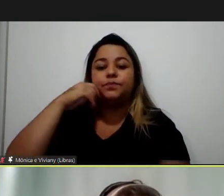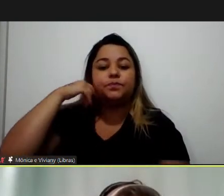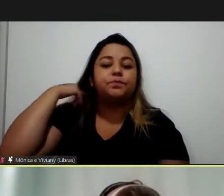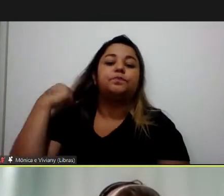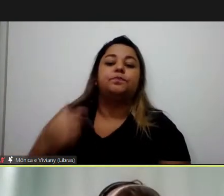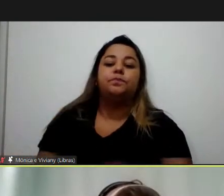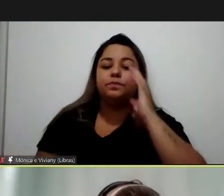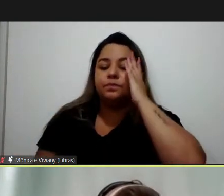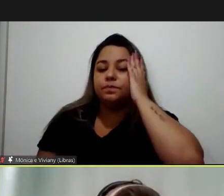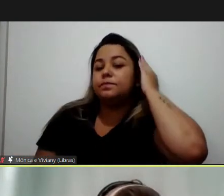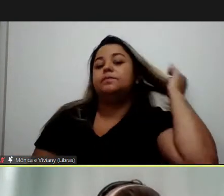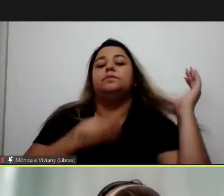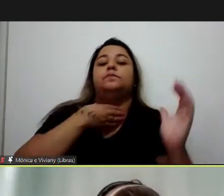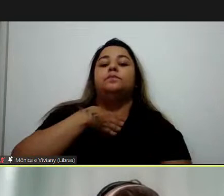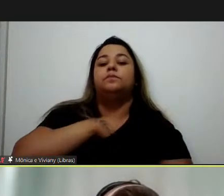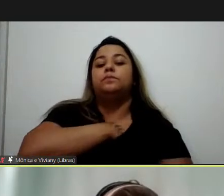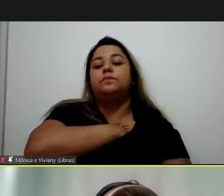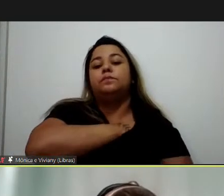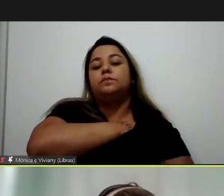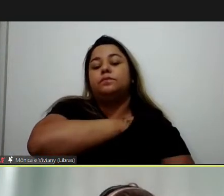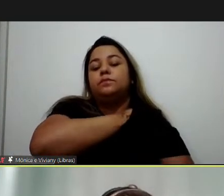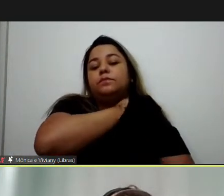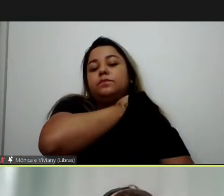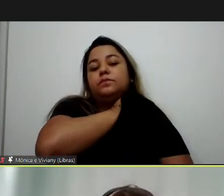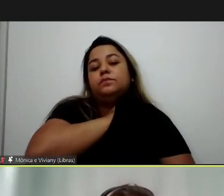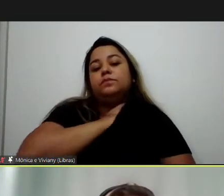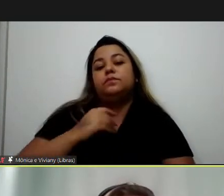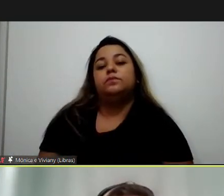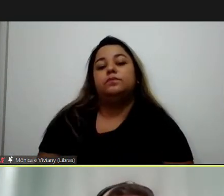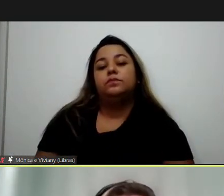Mr. Francesco. The stage is yours.